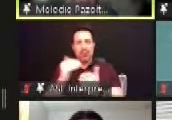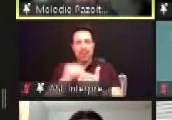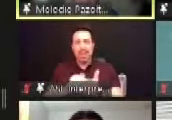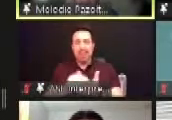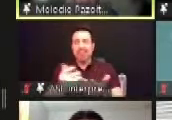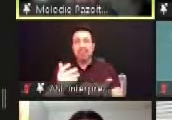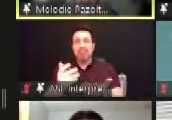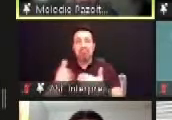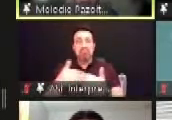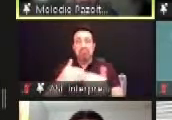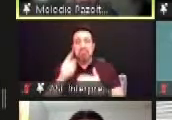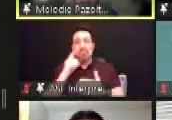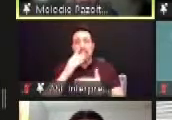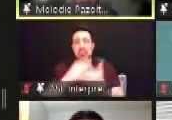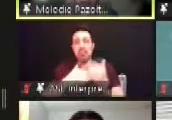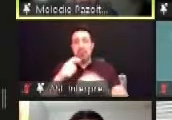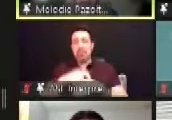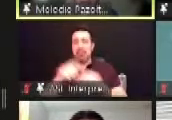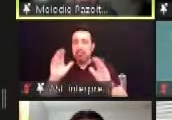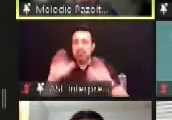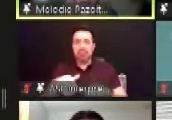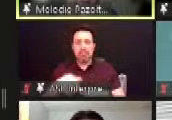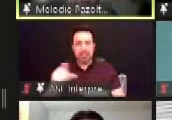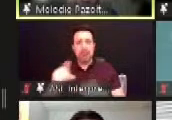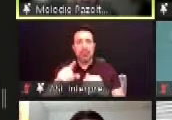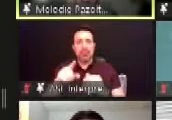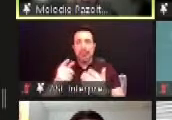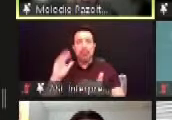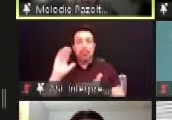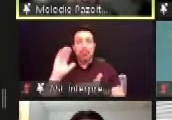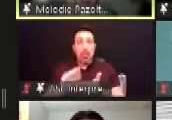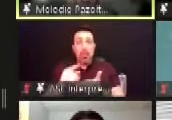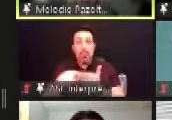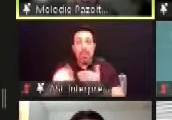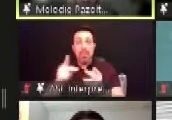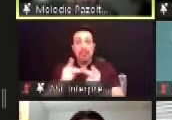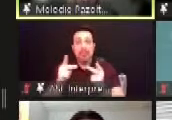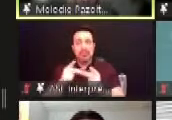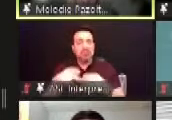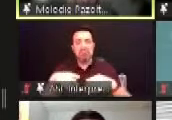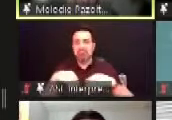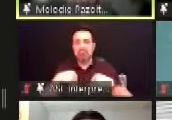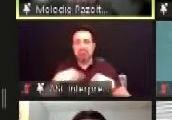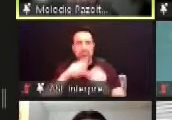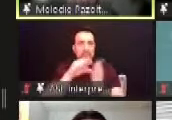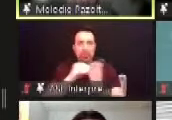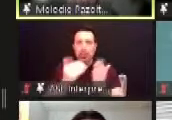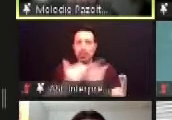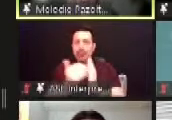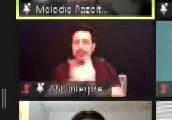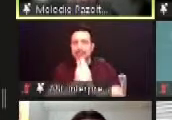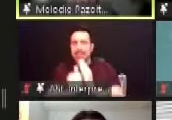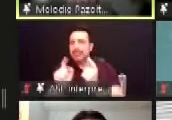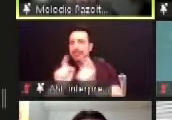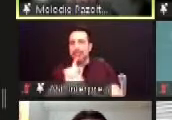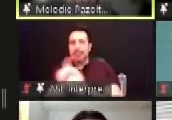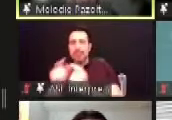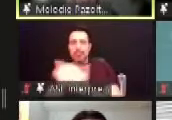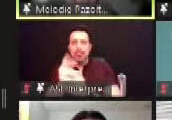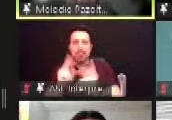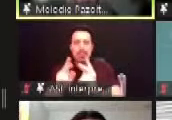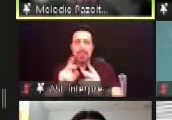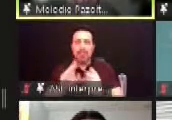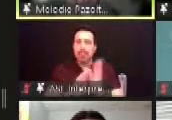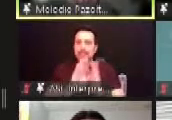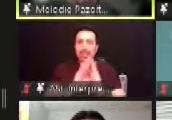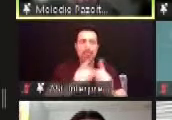was for part-time and sort of a low-paying position. She was learning new skills and meeting new people, developing friendships and